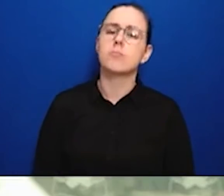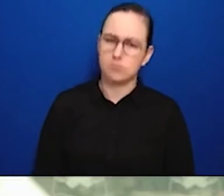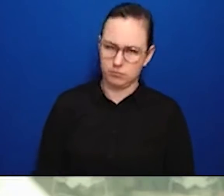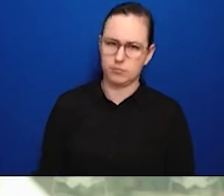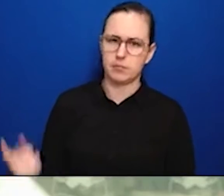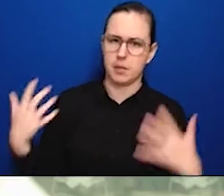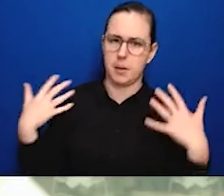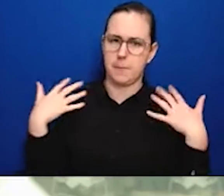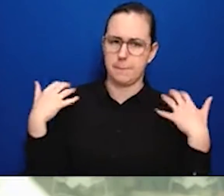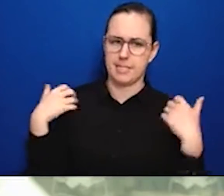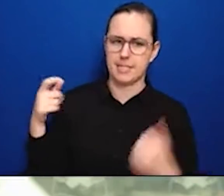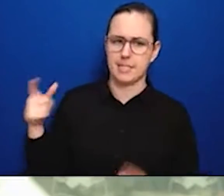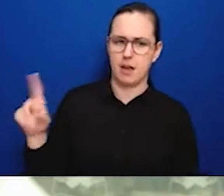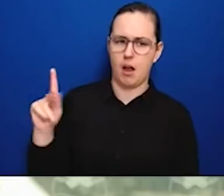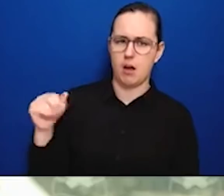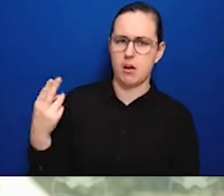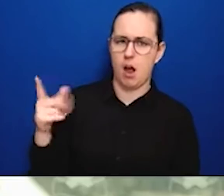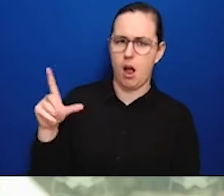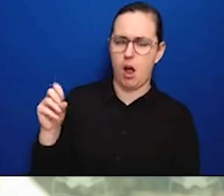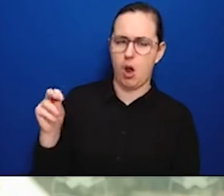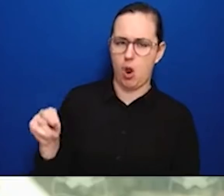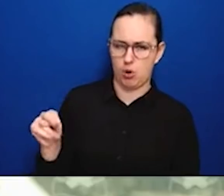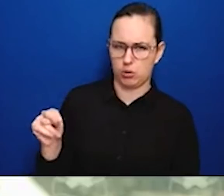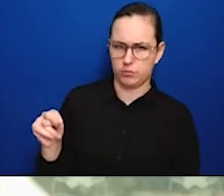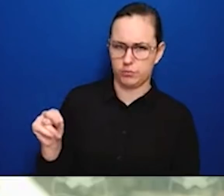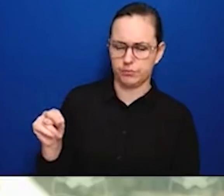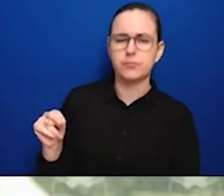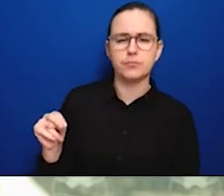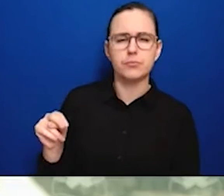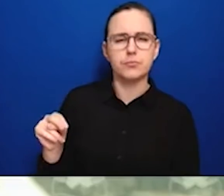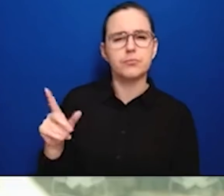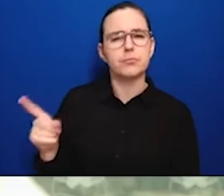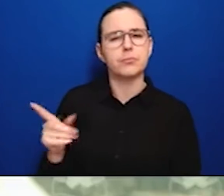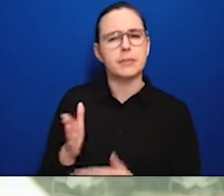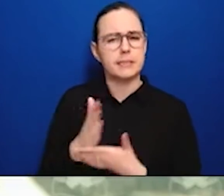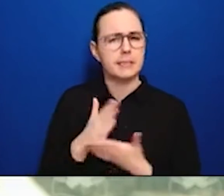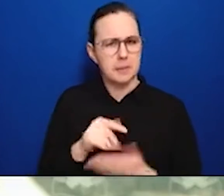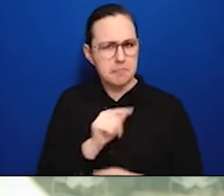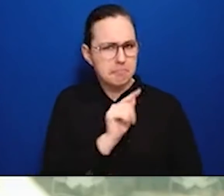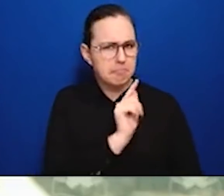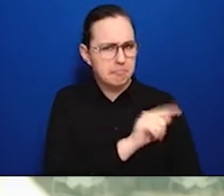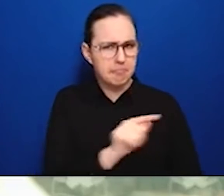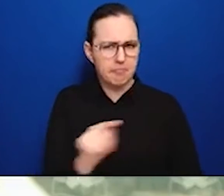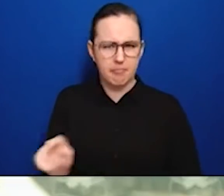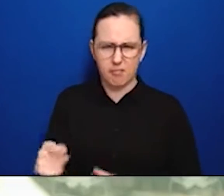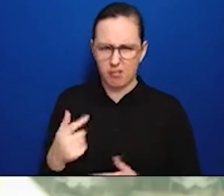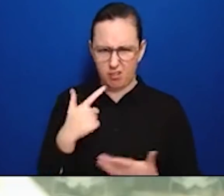your response to people suggesting there's no consistency about what stays open